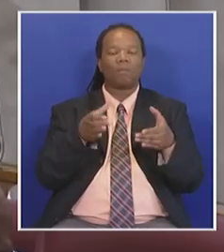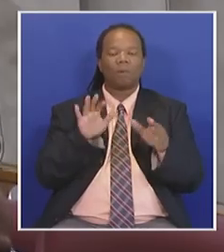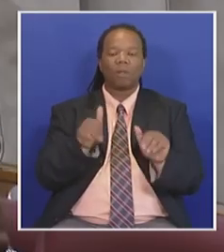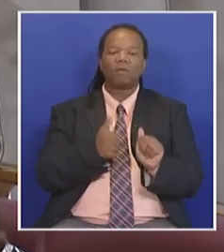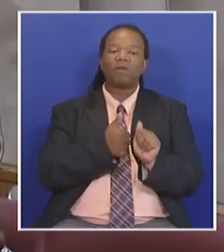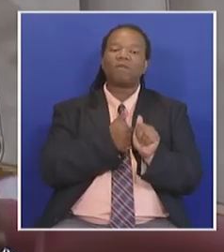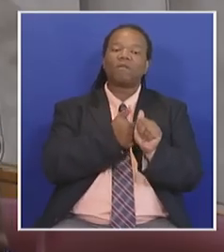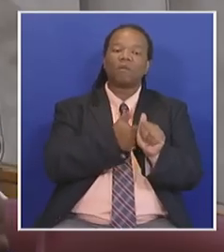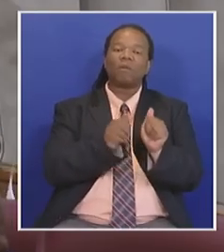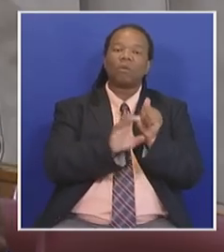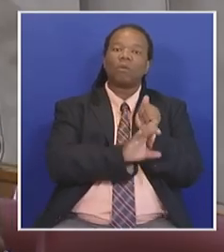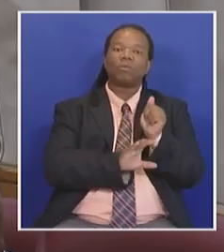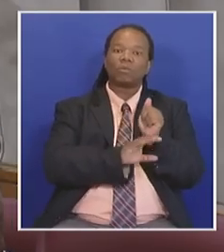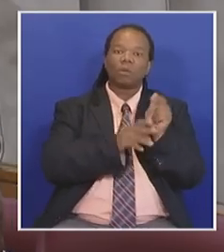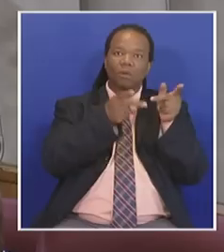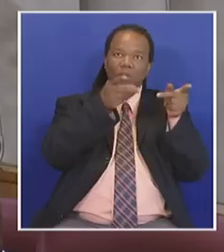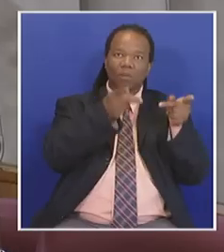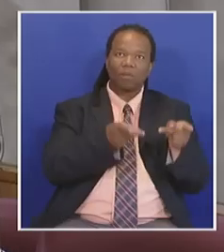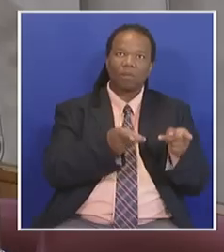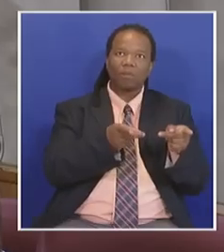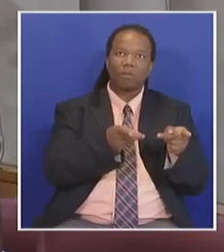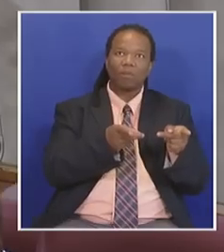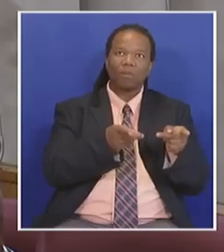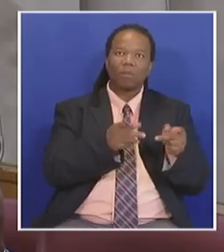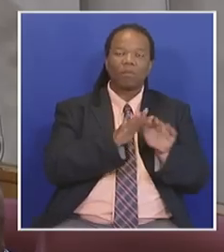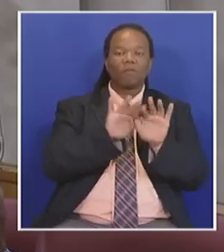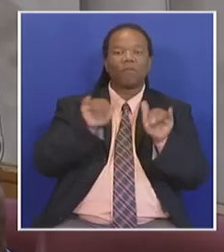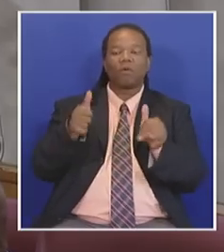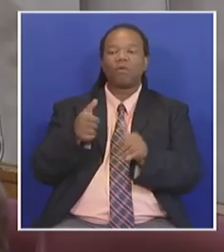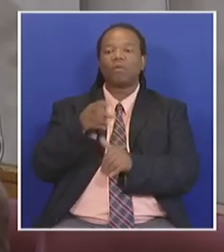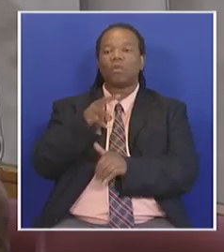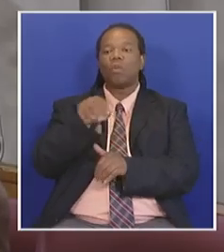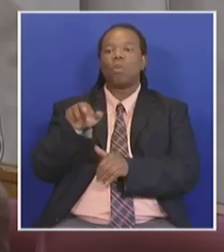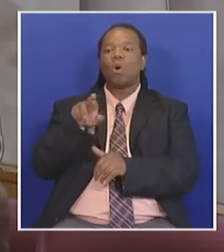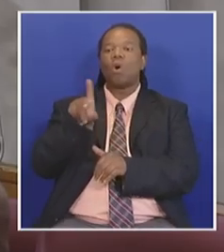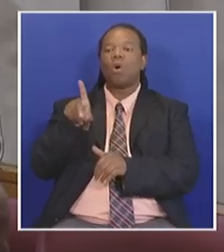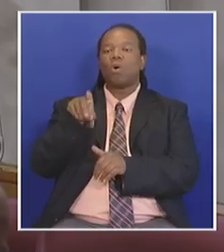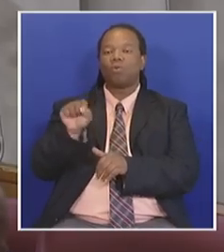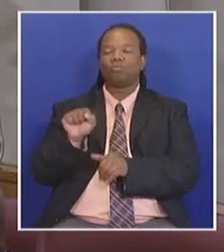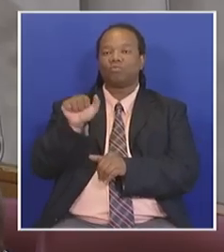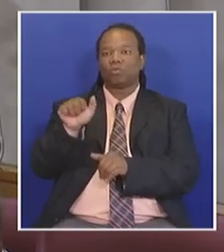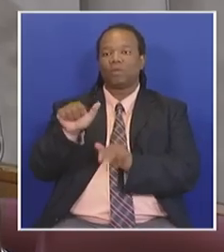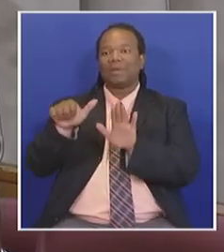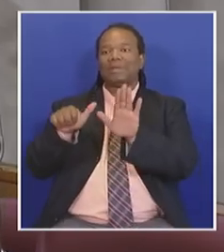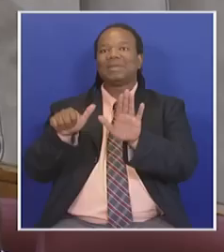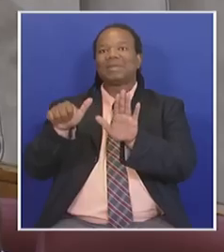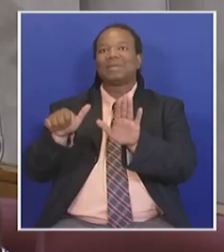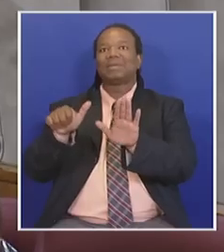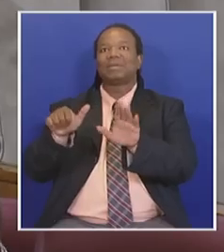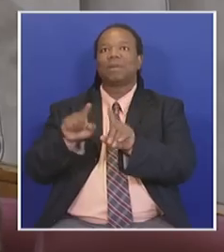judgment on the provision of addresses for 6 wards in the Tlokwe municipality in Potchefstroom, which contained